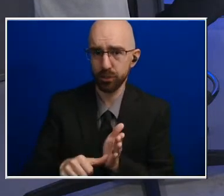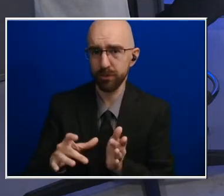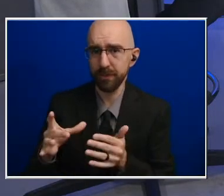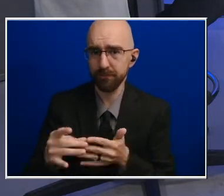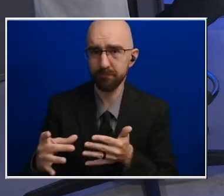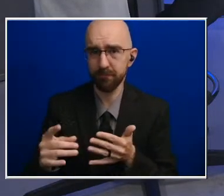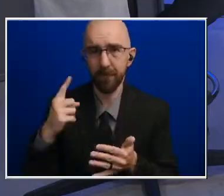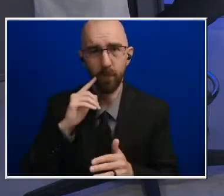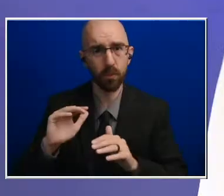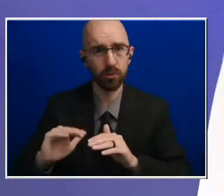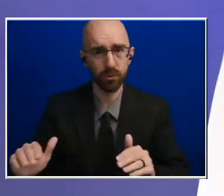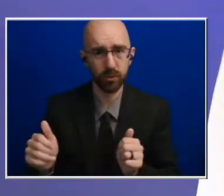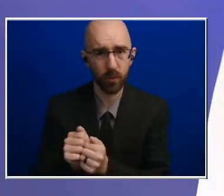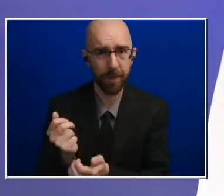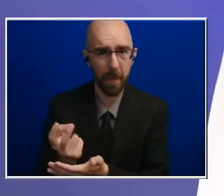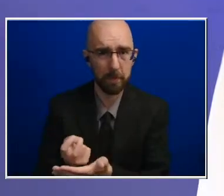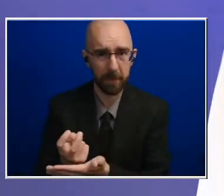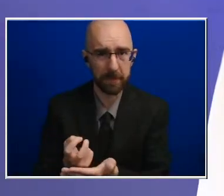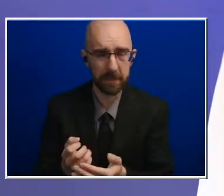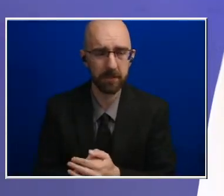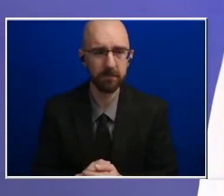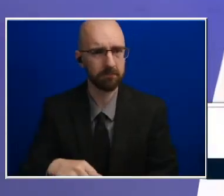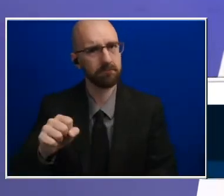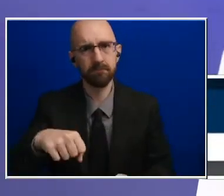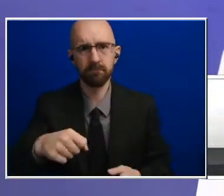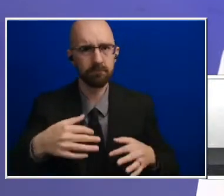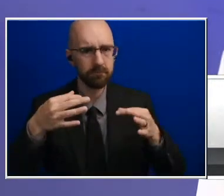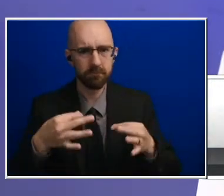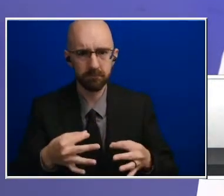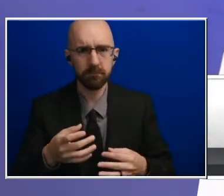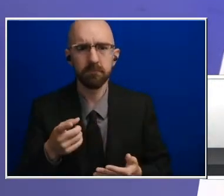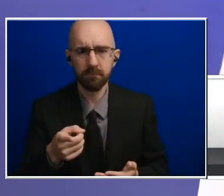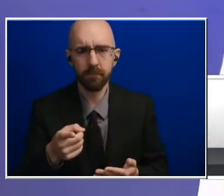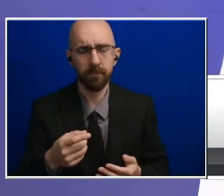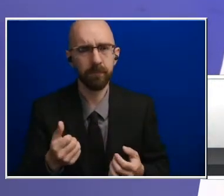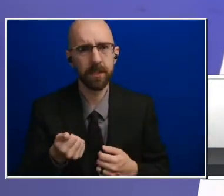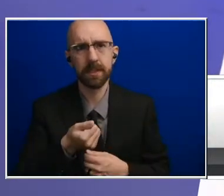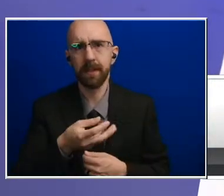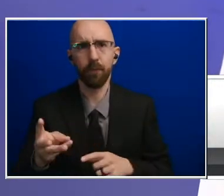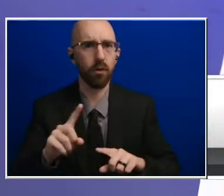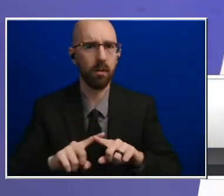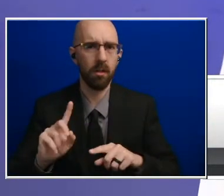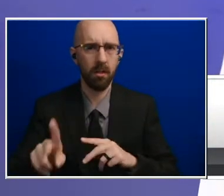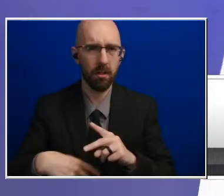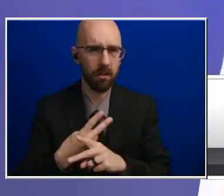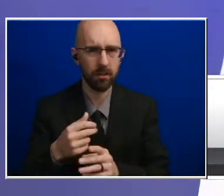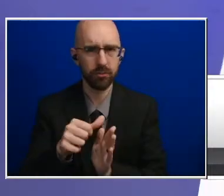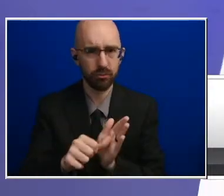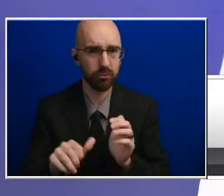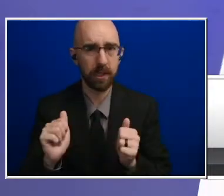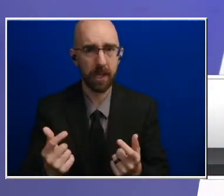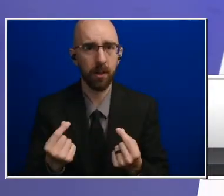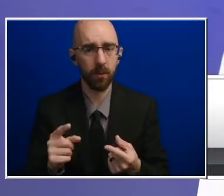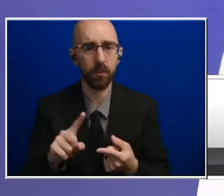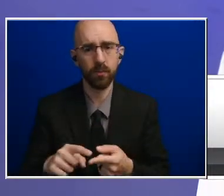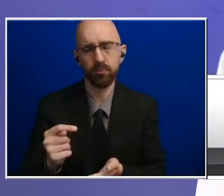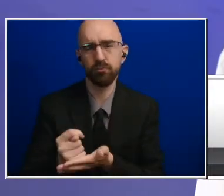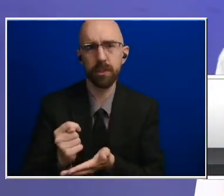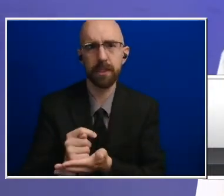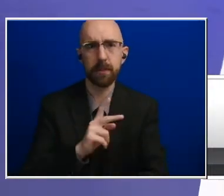epilepsy? Yes, absolutely. There are numerous different types of surgeries that can be done to treat patients when